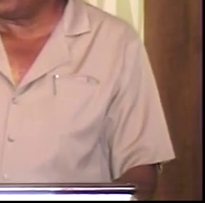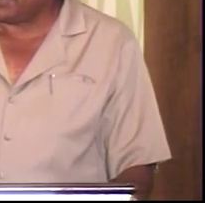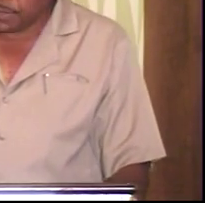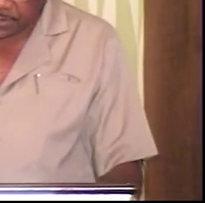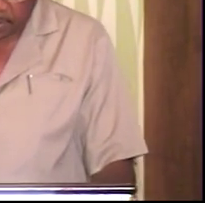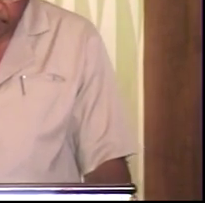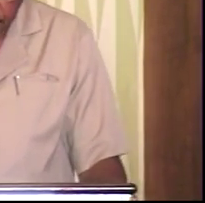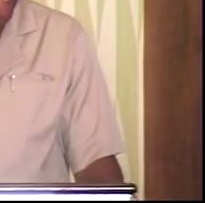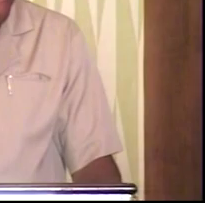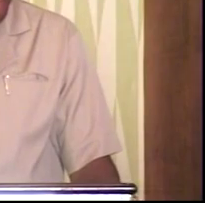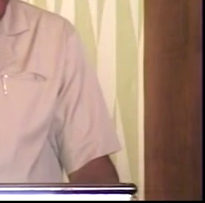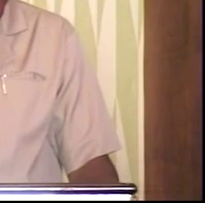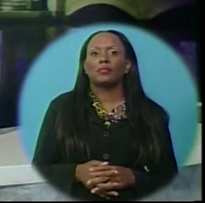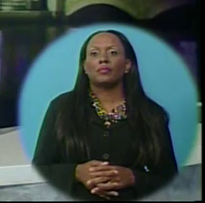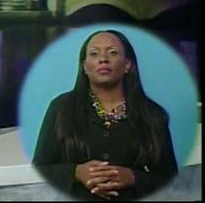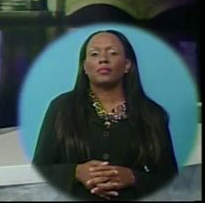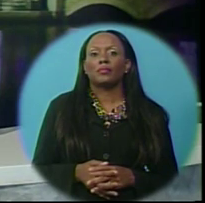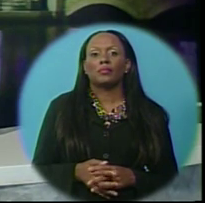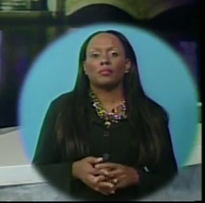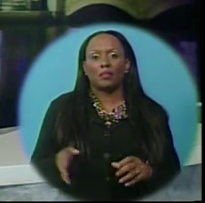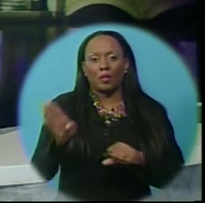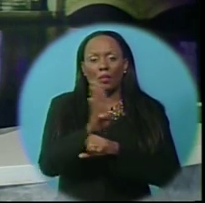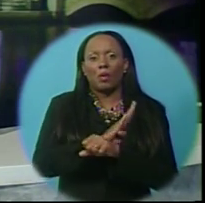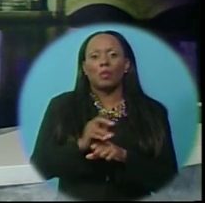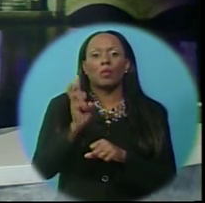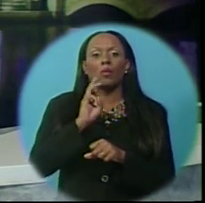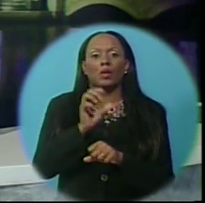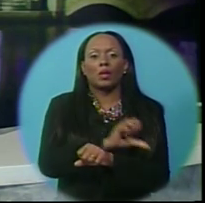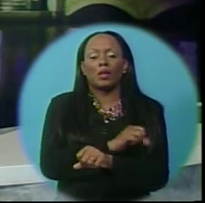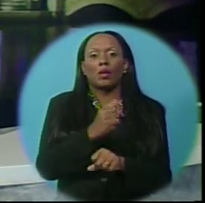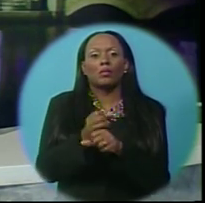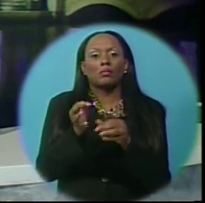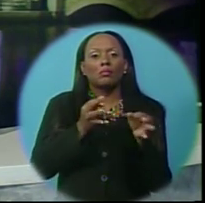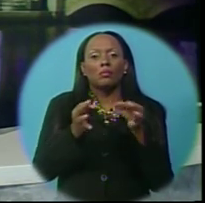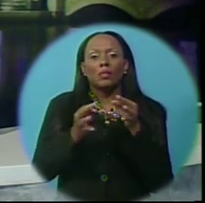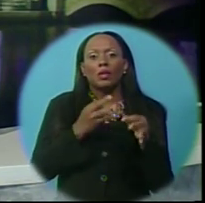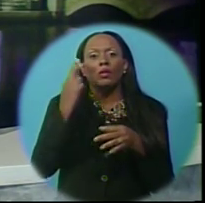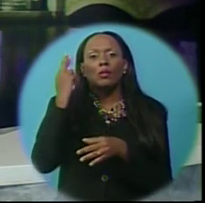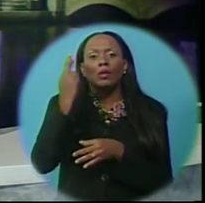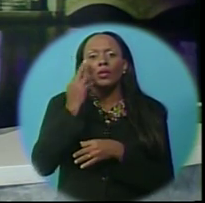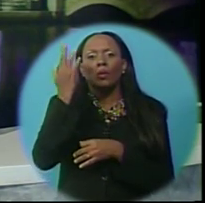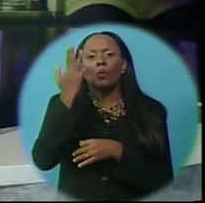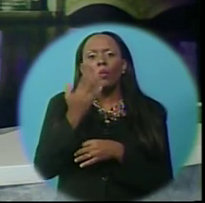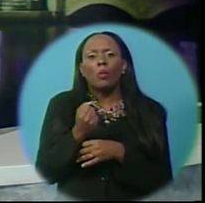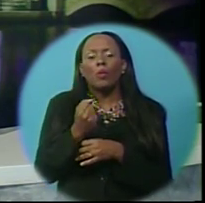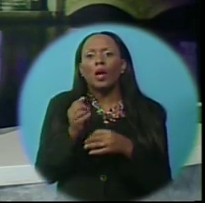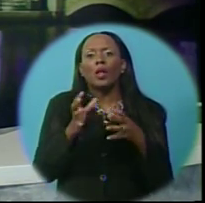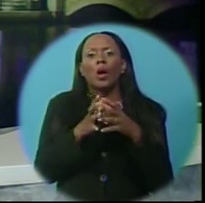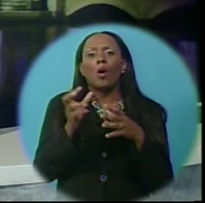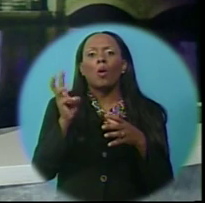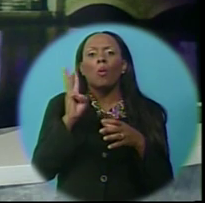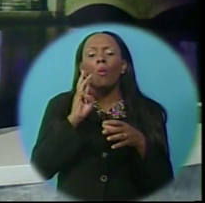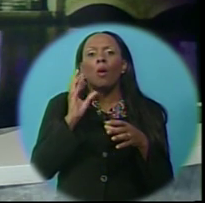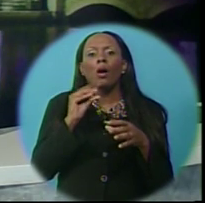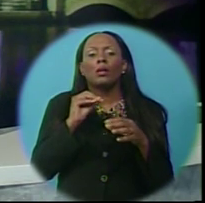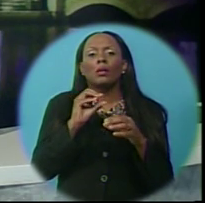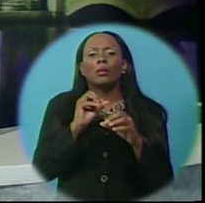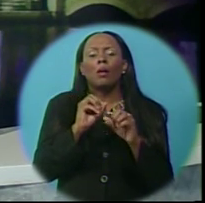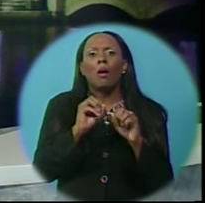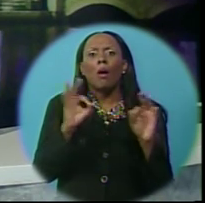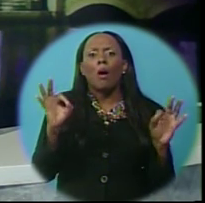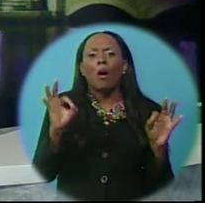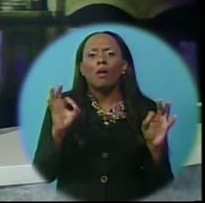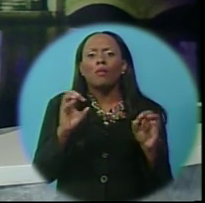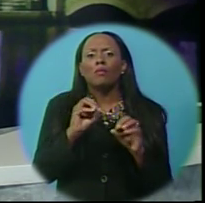strong leadership skills. The Barbados Water Authority has been explaining the reason for several outages over the past